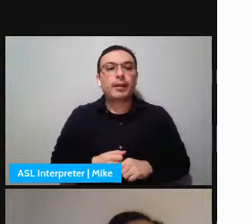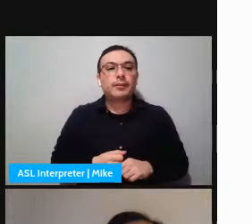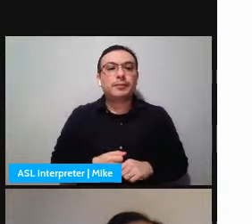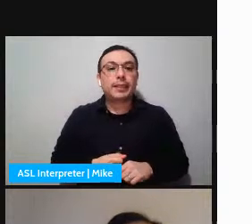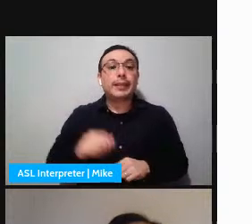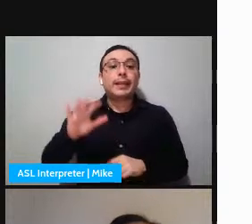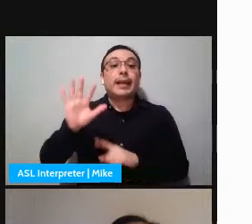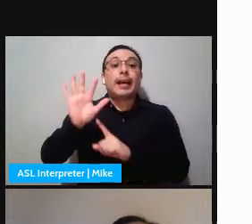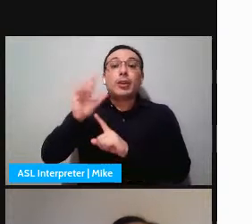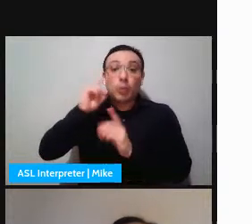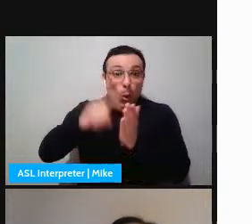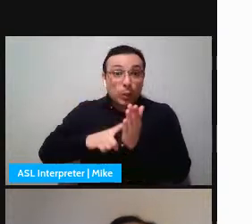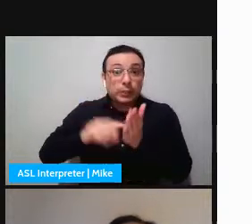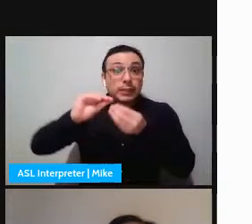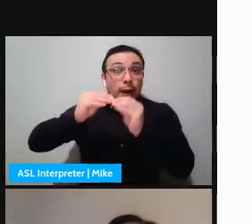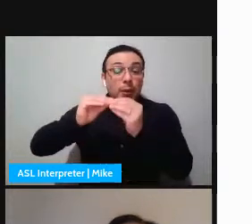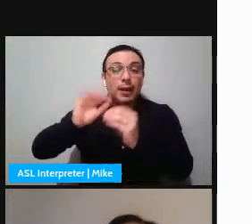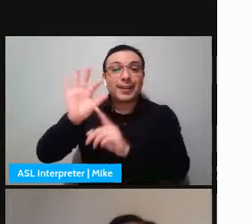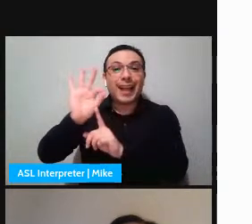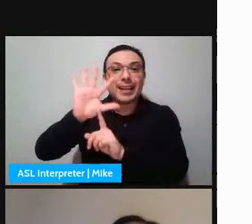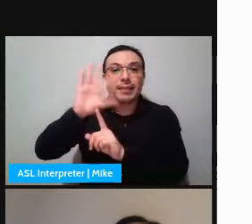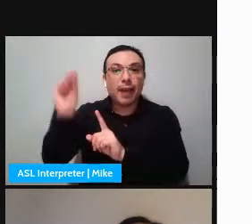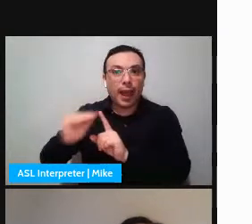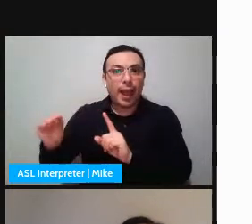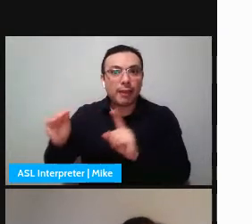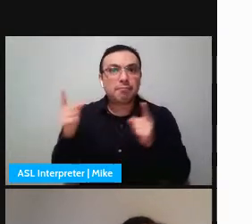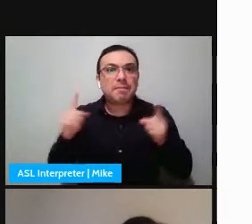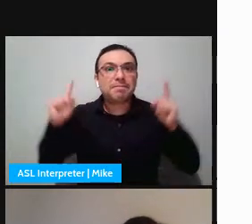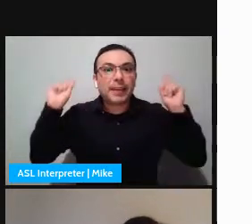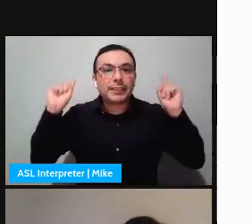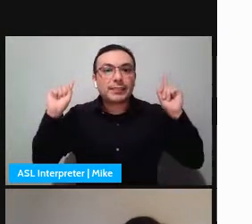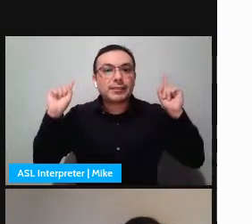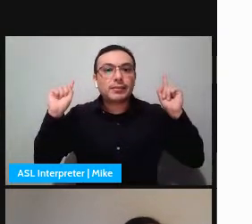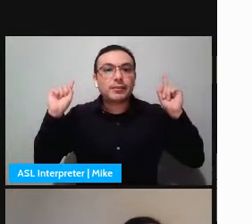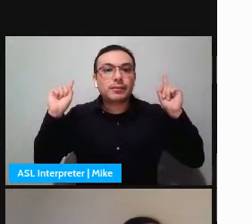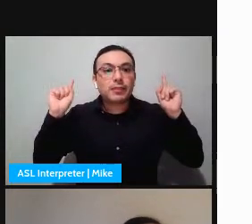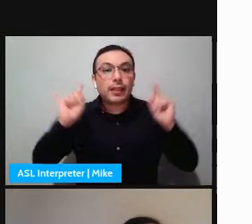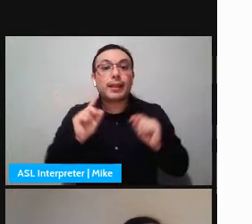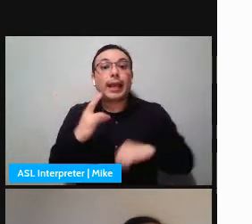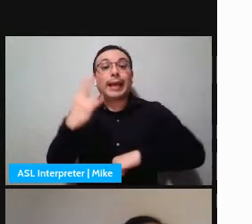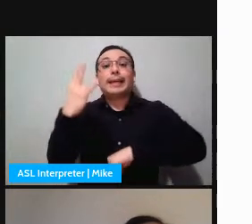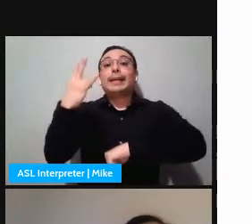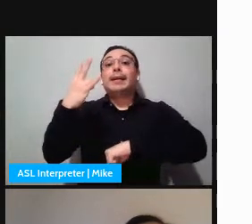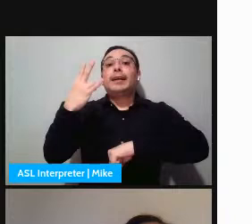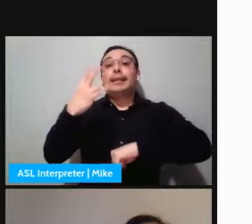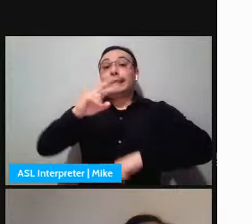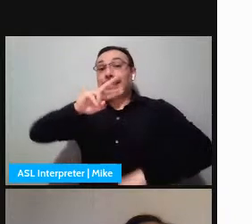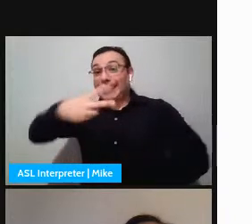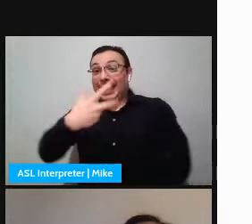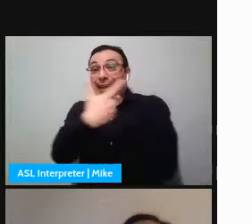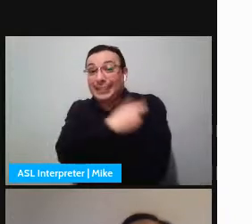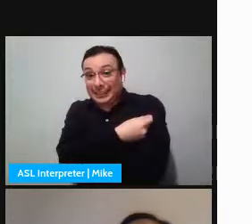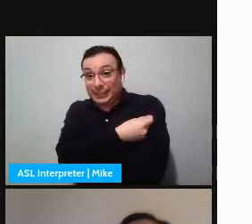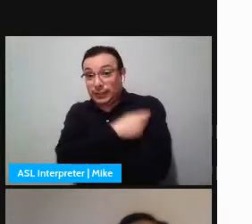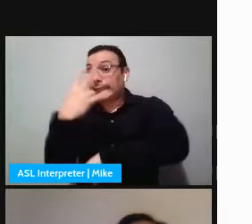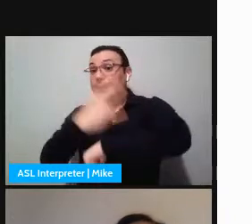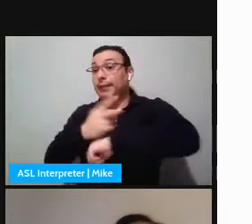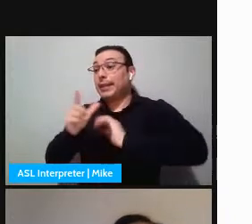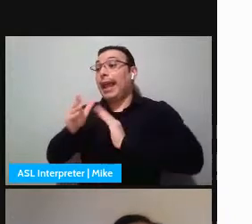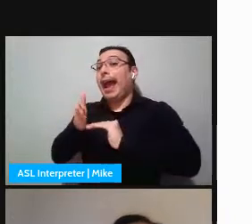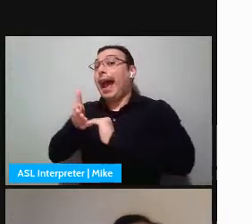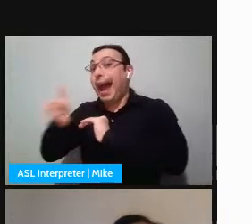95% effective starting 7 days after the second dose. And 94% effective in